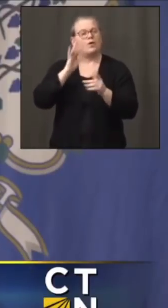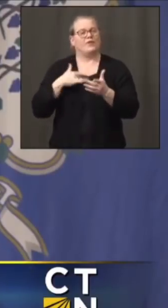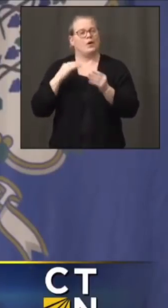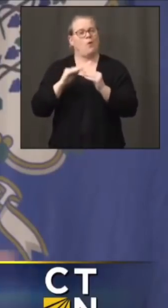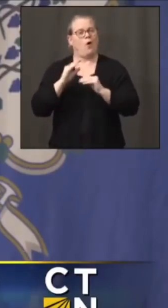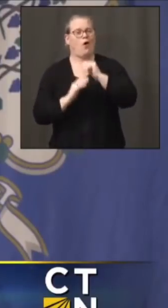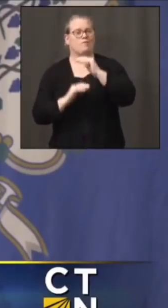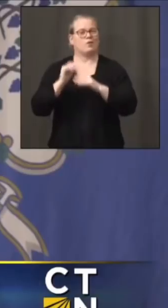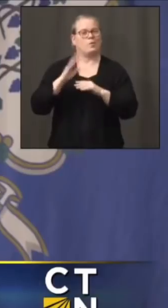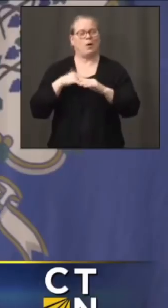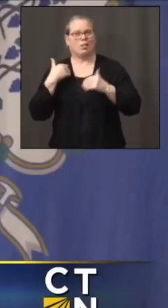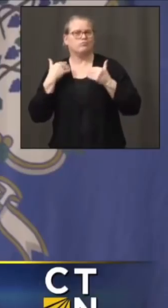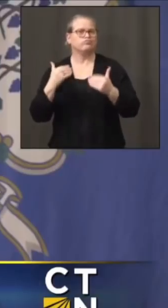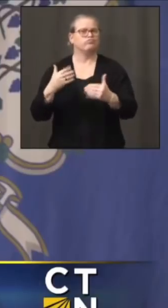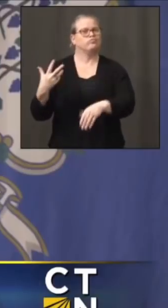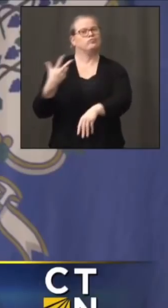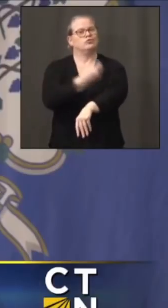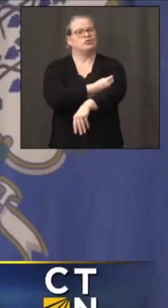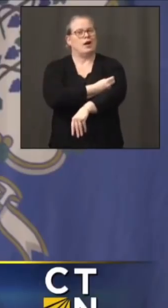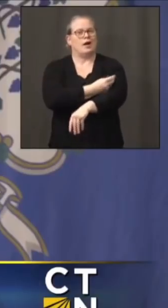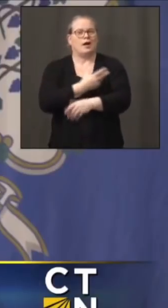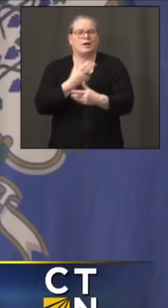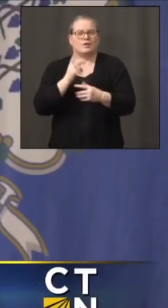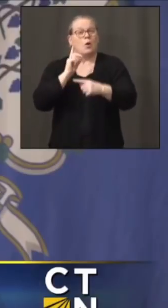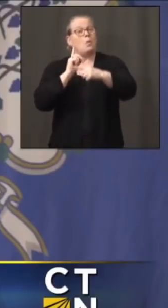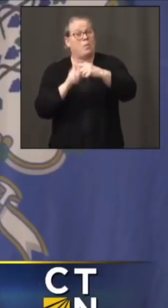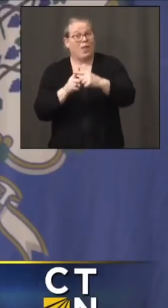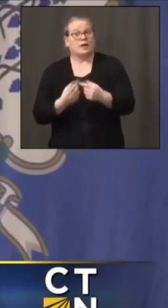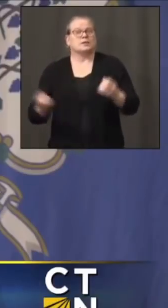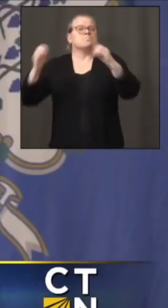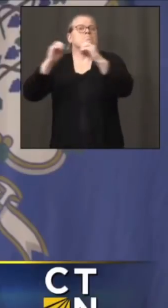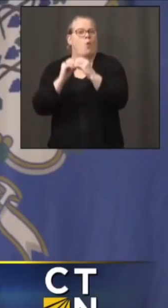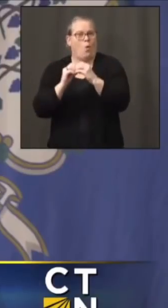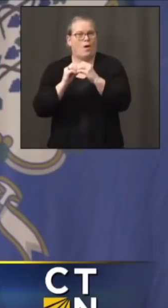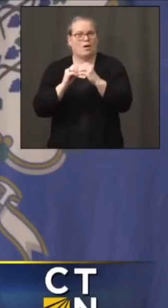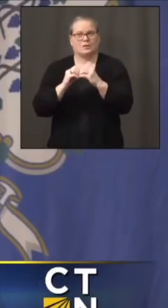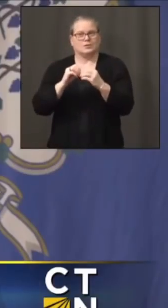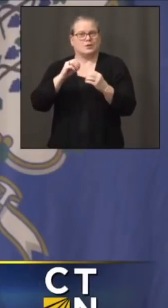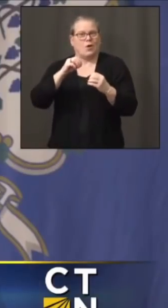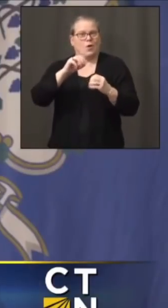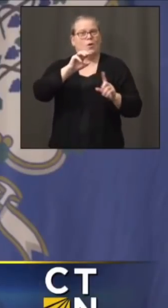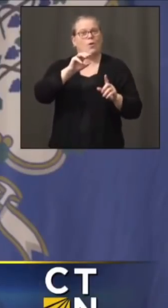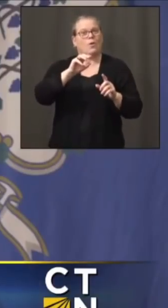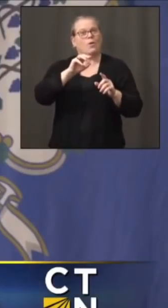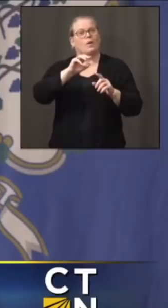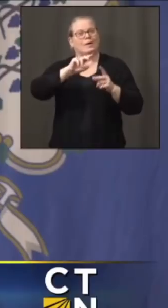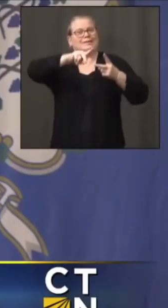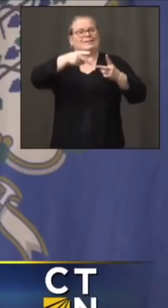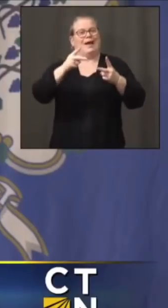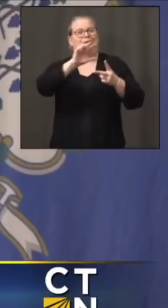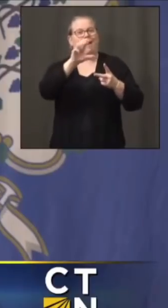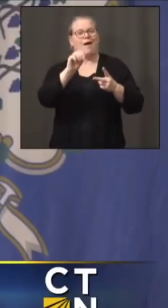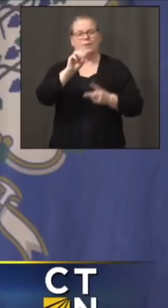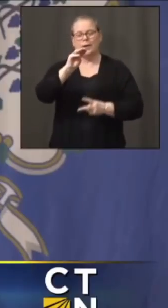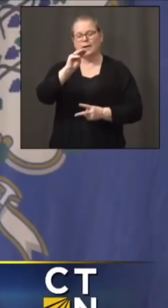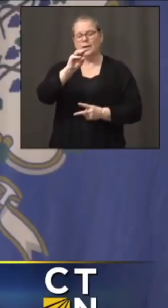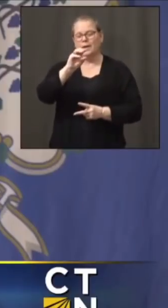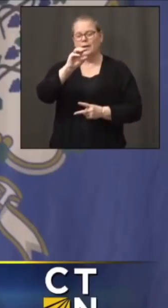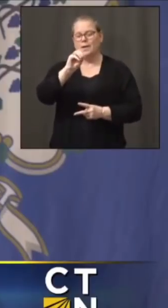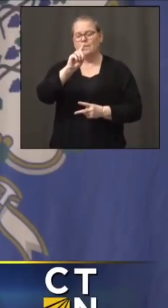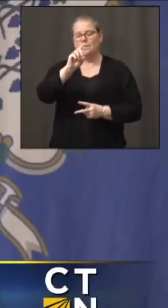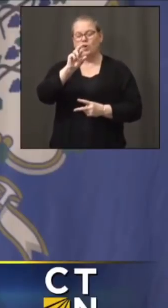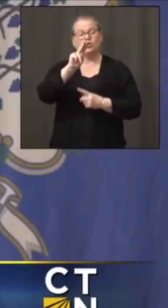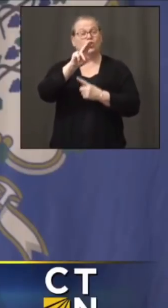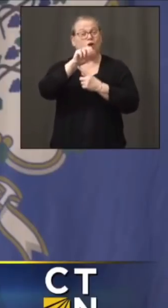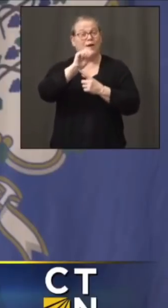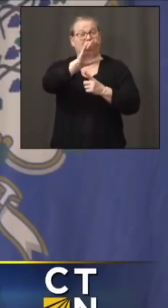of the vaccine, especially when you add on Moderna starting next week. So my hunch is that demand will outstrip supply for